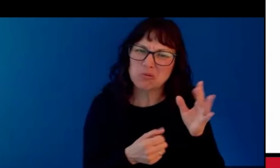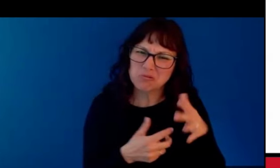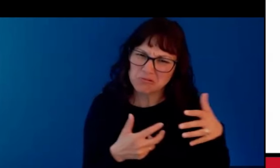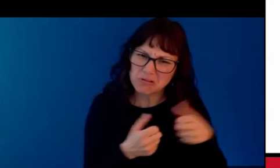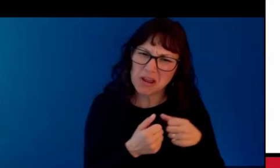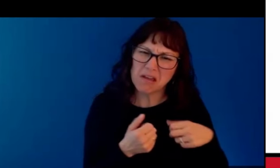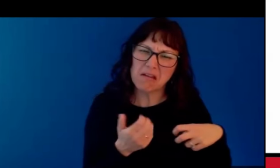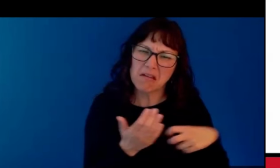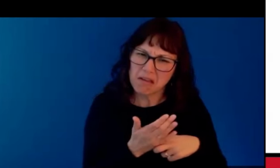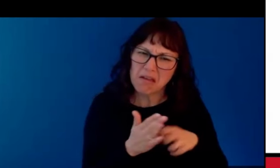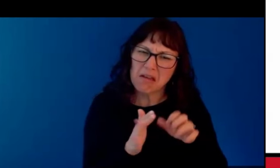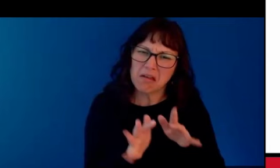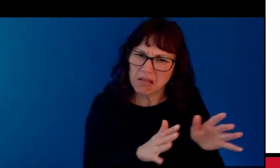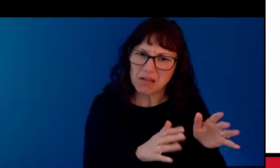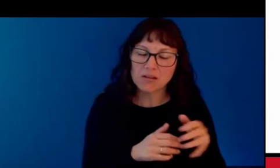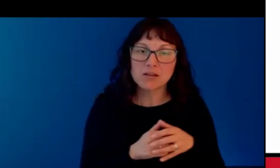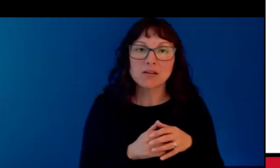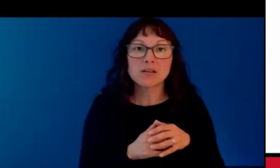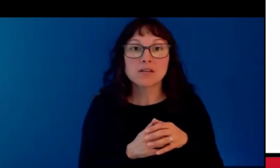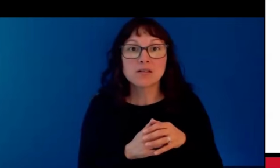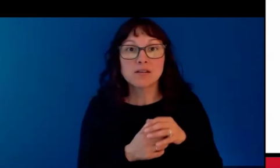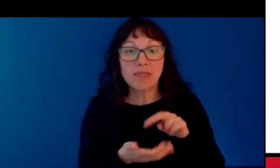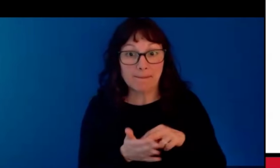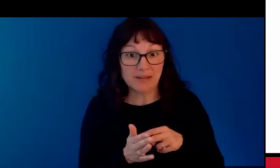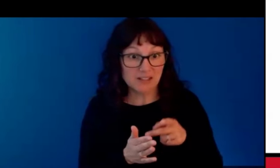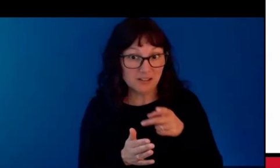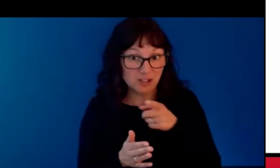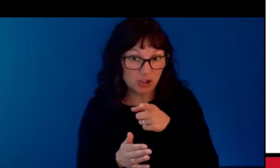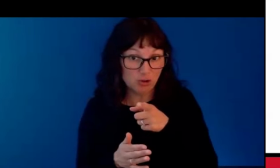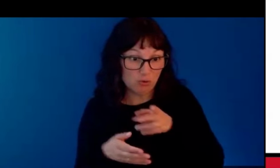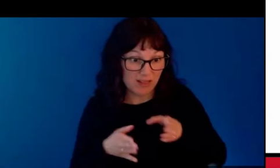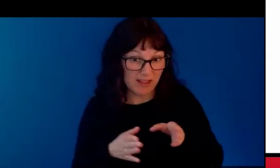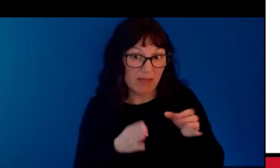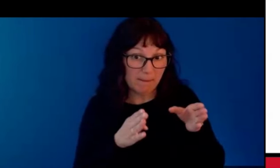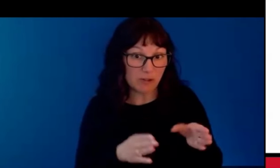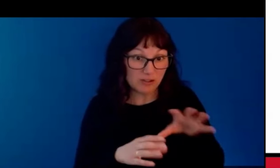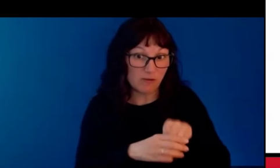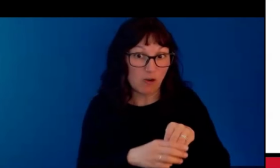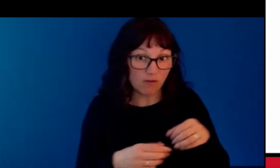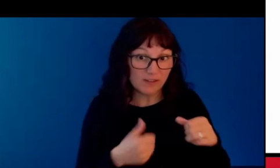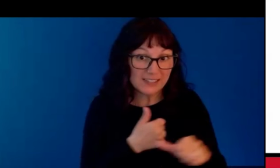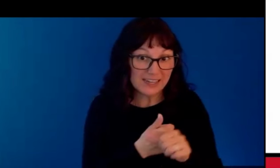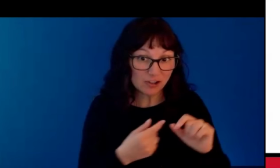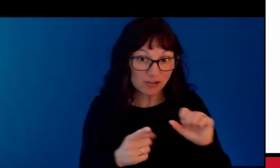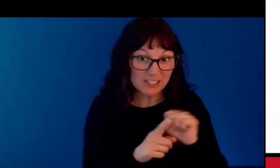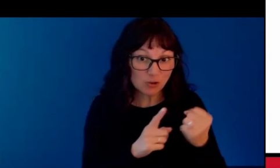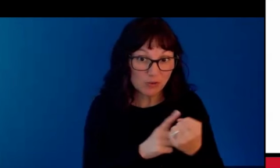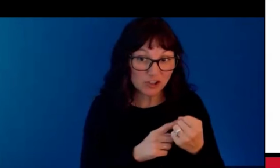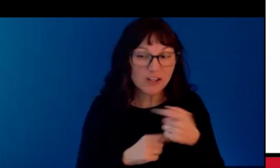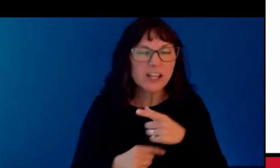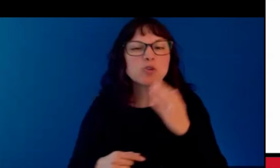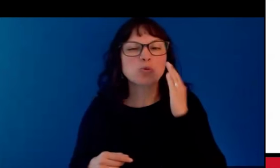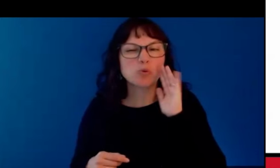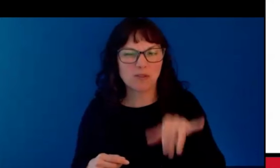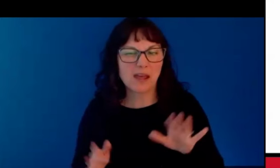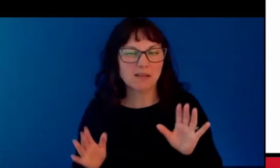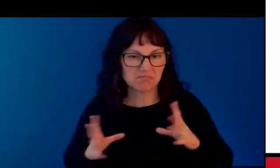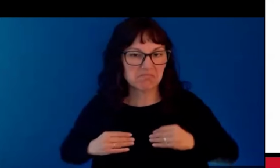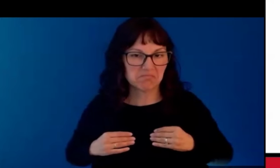Um, Putting people in a dangerous situation, and you as a business owner were aware that you were taking that